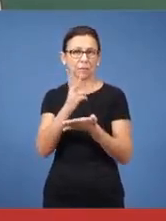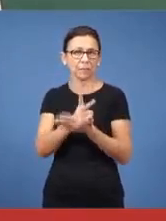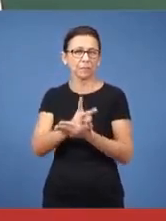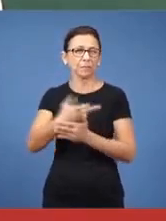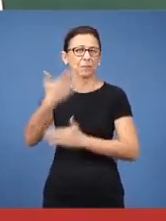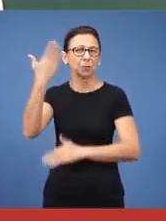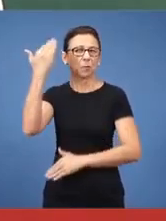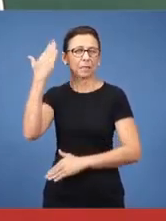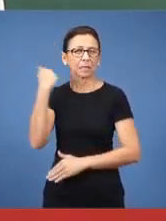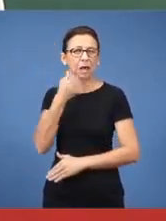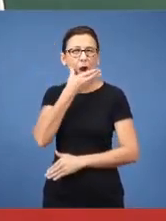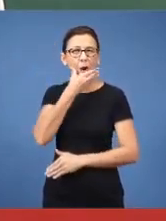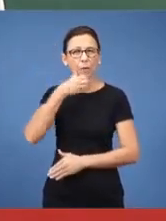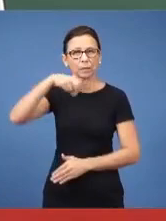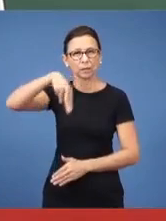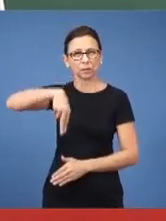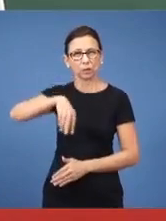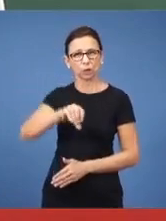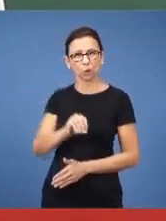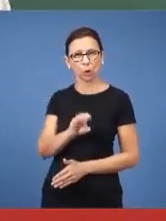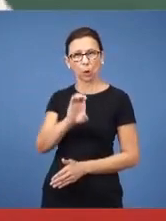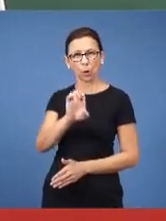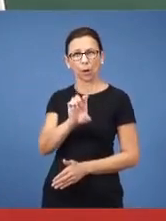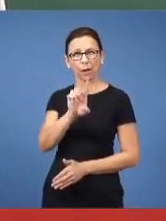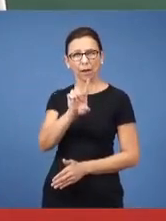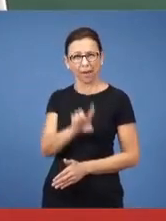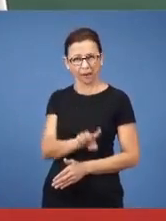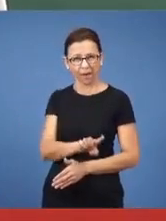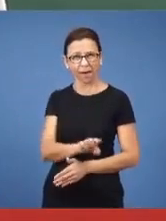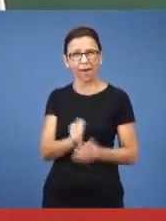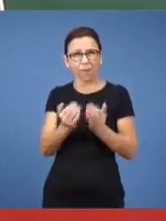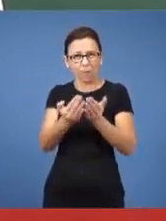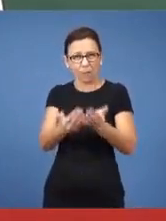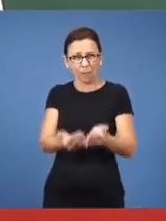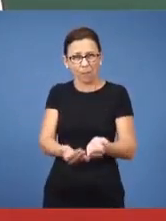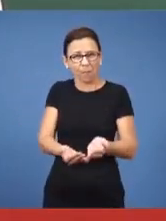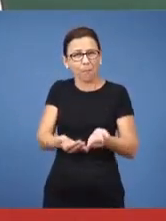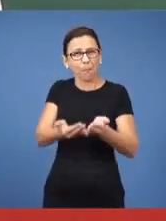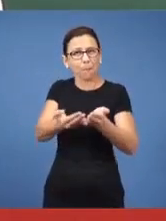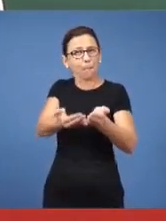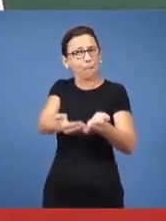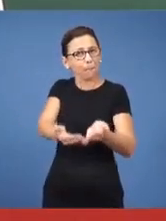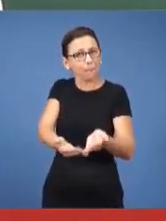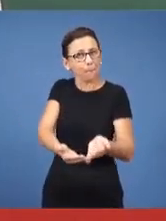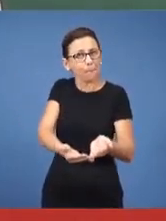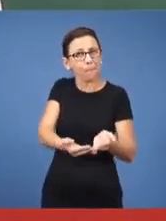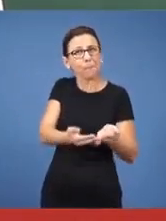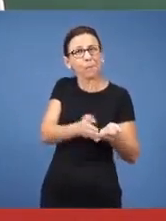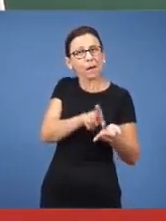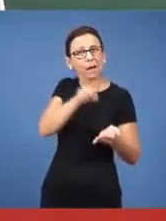in the time of Noah, when the Father closed the door of the ark.